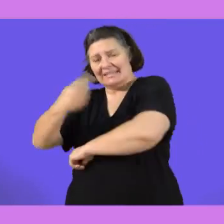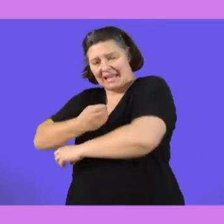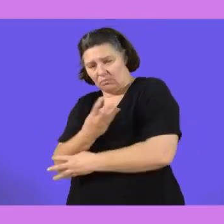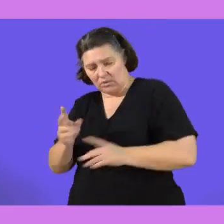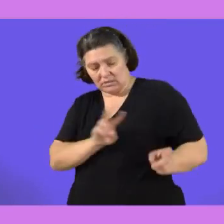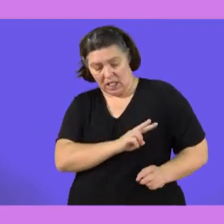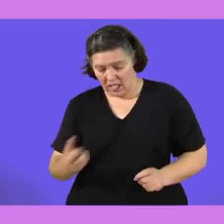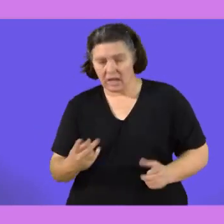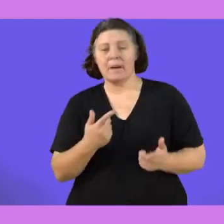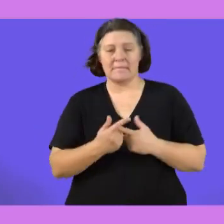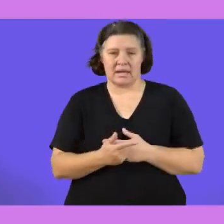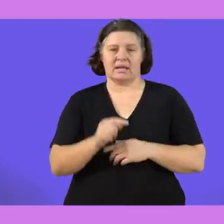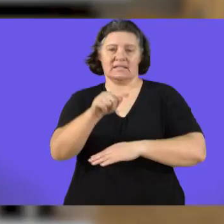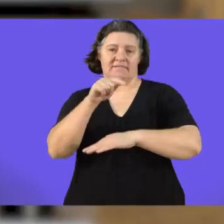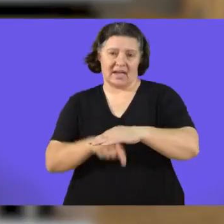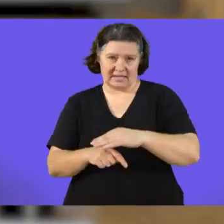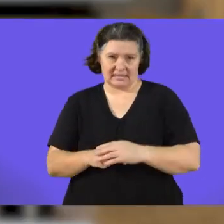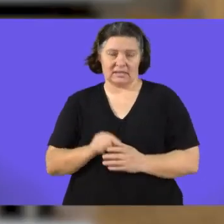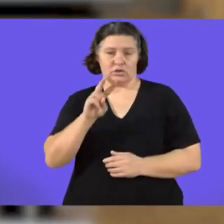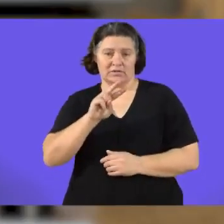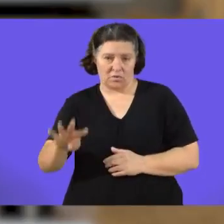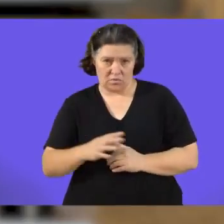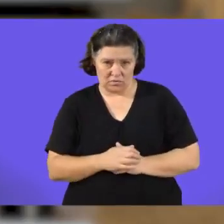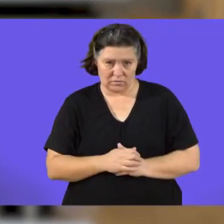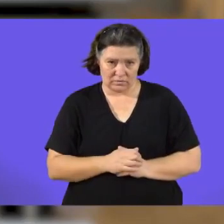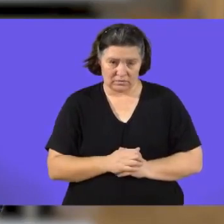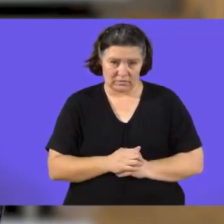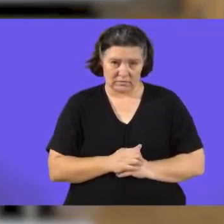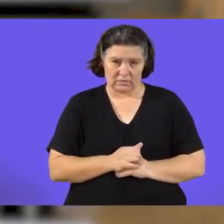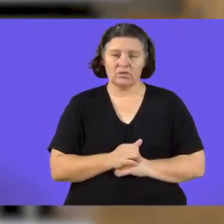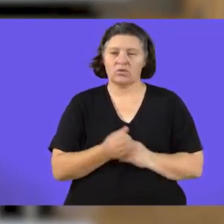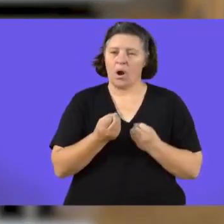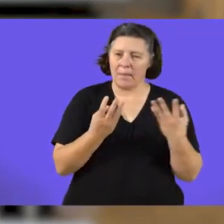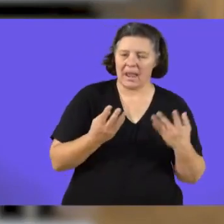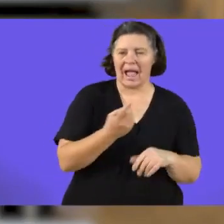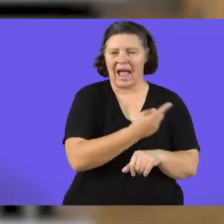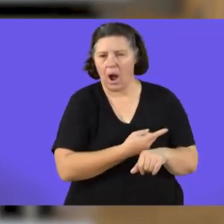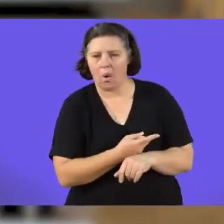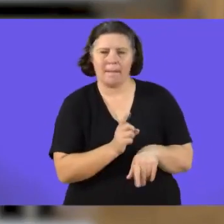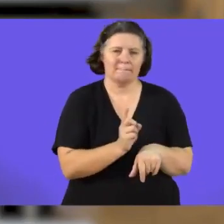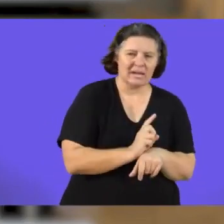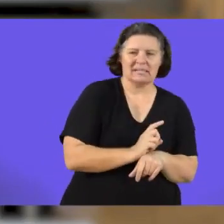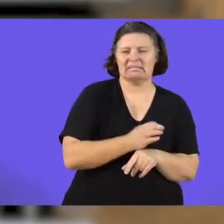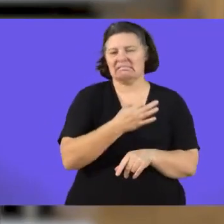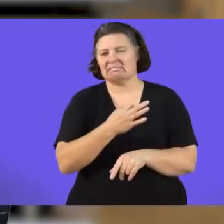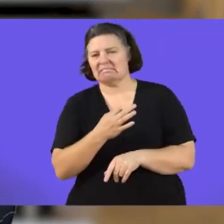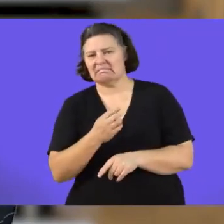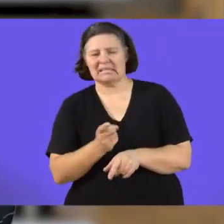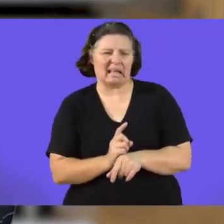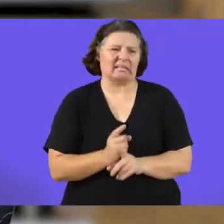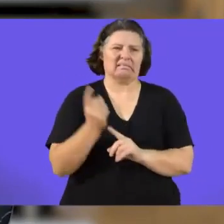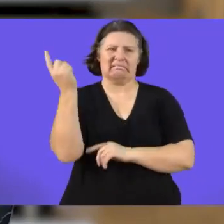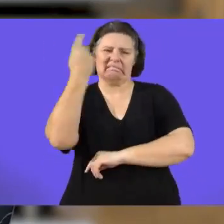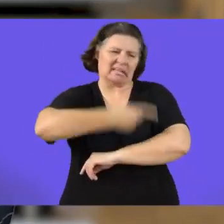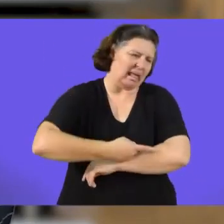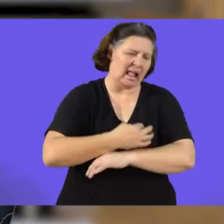24. So keep in mind, hours, minutes, seconds, days, all of that have their own conversion